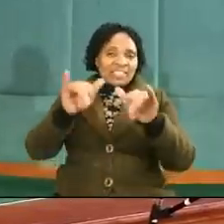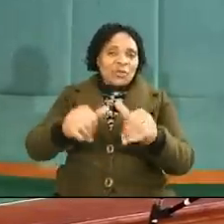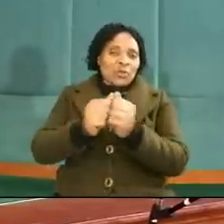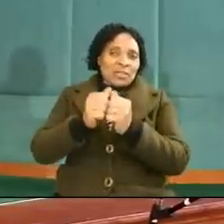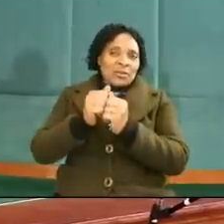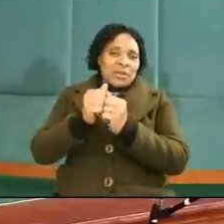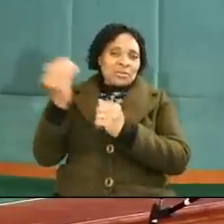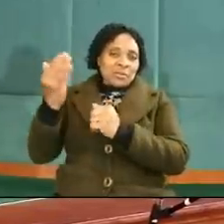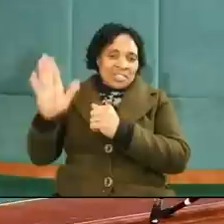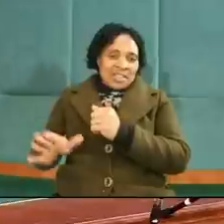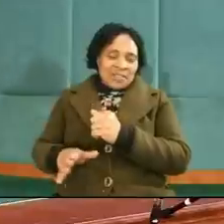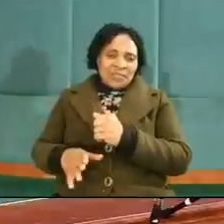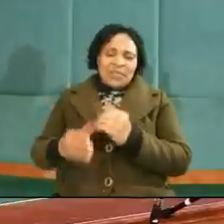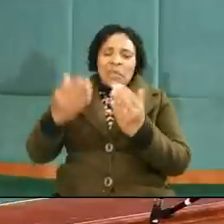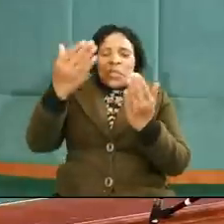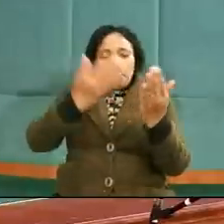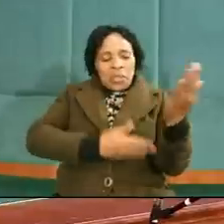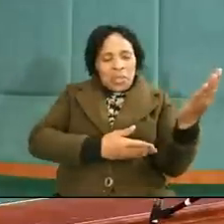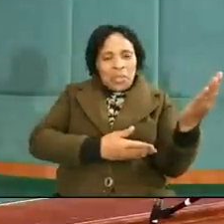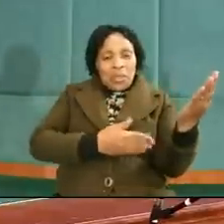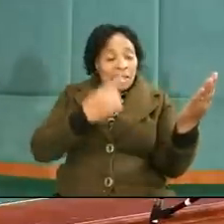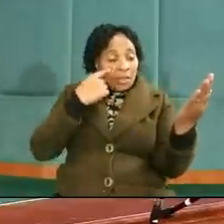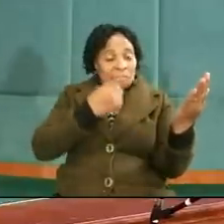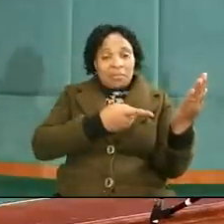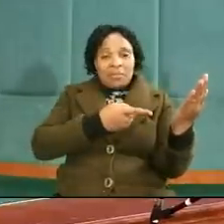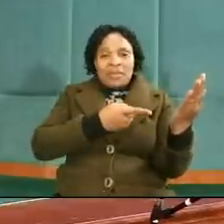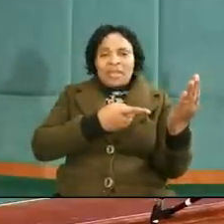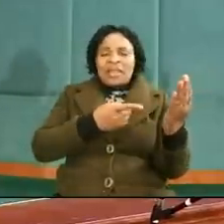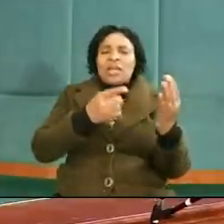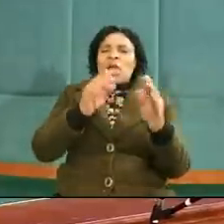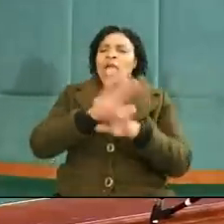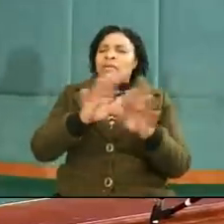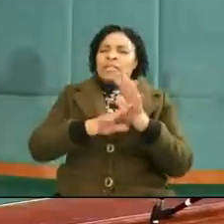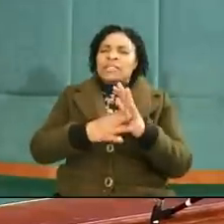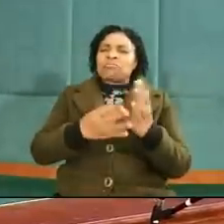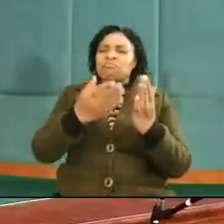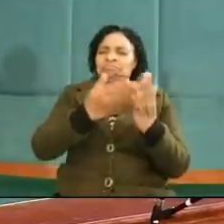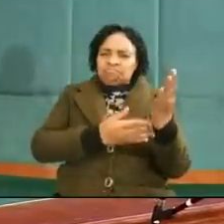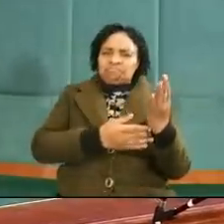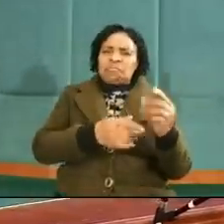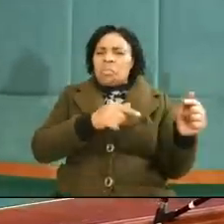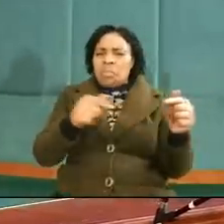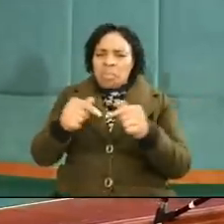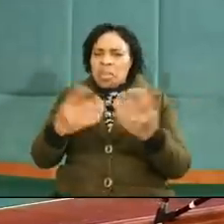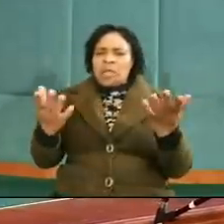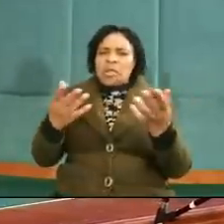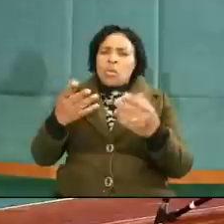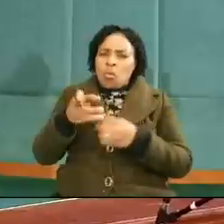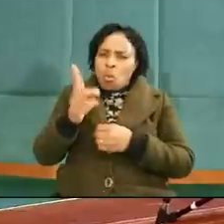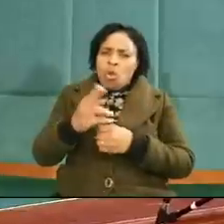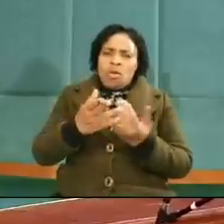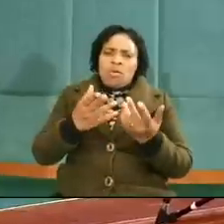stay with the preacher. The list of things we just looked at, crime and violence and wars and earthquakes and you name it, we just went